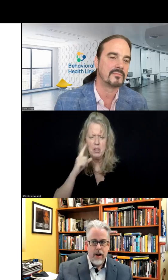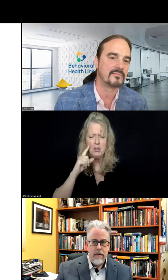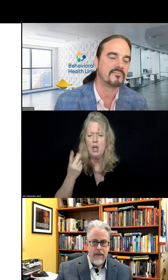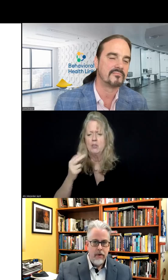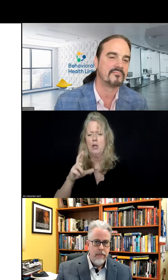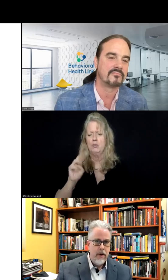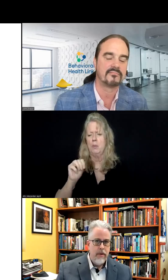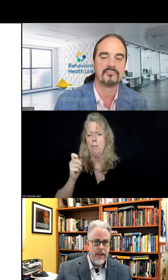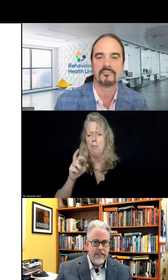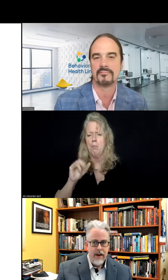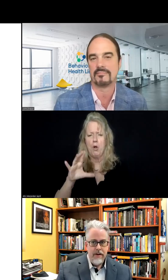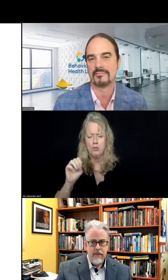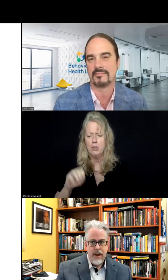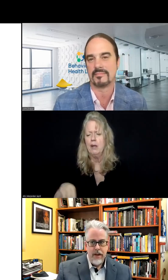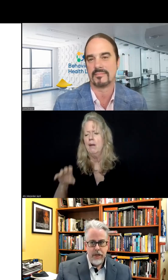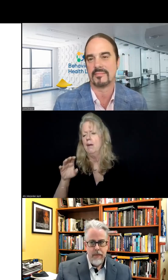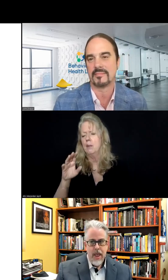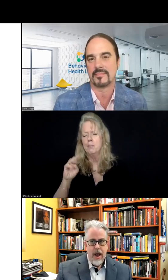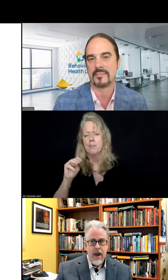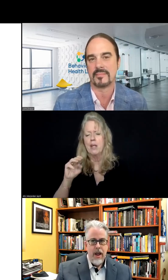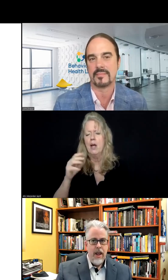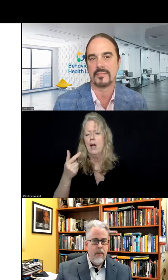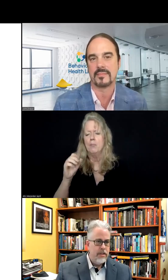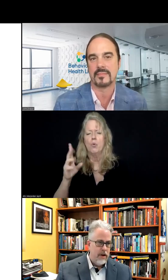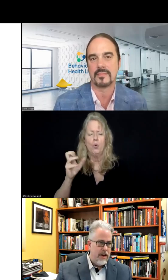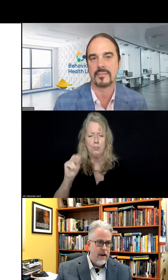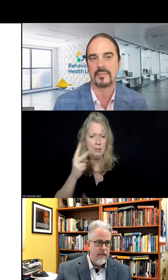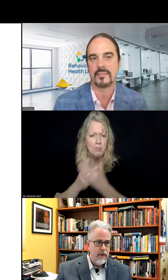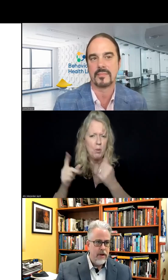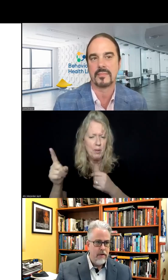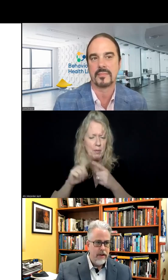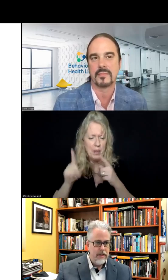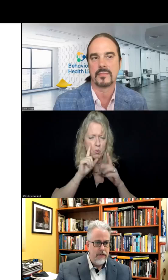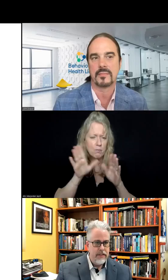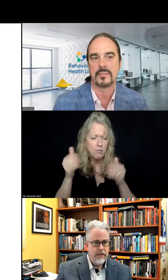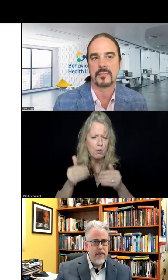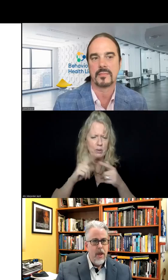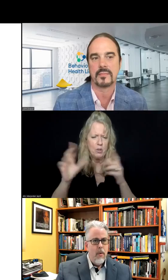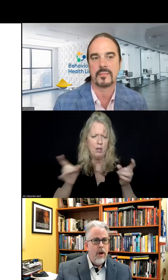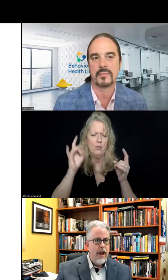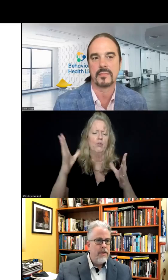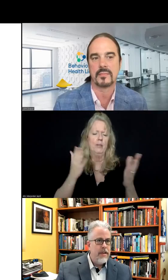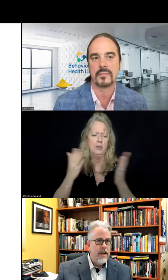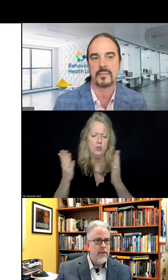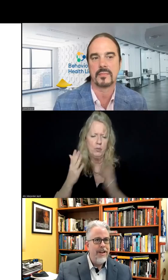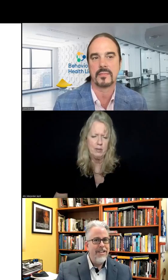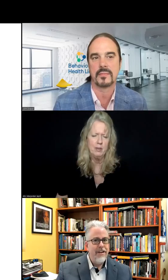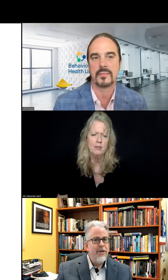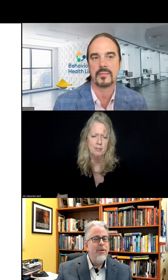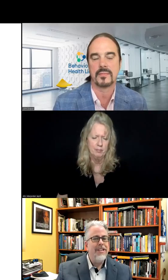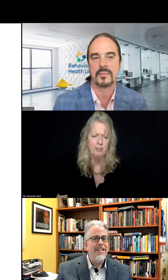Balfour and Dr. Matthew Goldman, who are the guest editors for that issue, which is entirely focused on crisis services. Well, I was